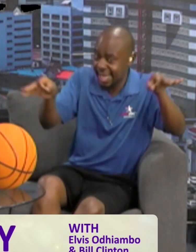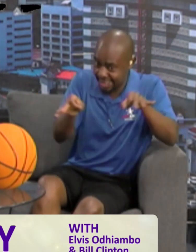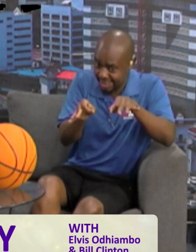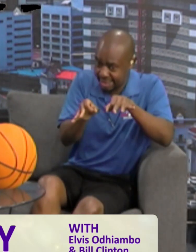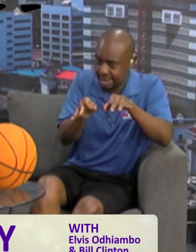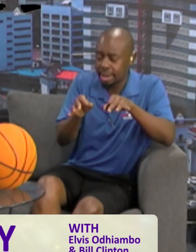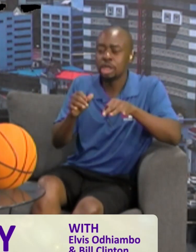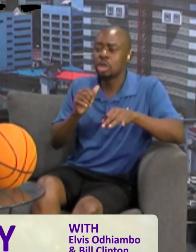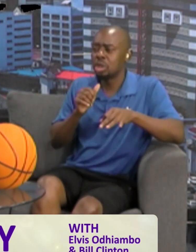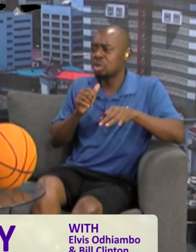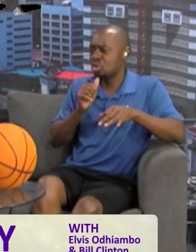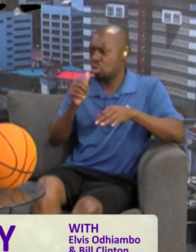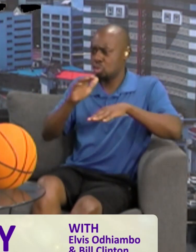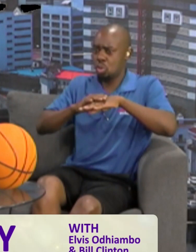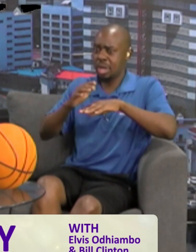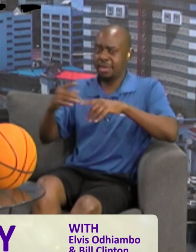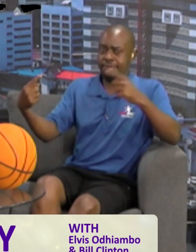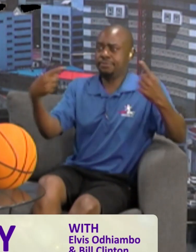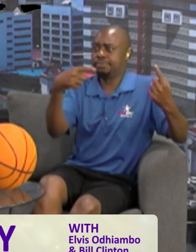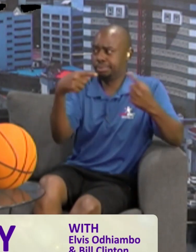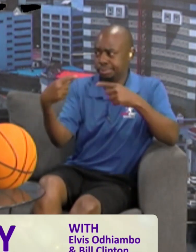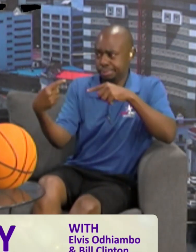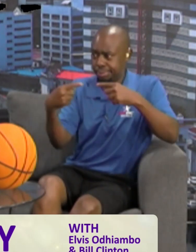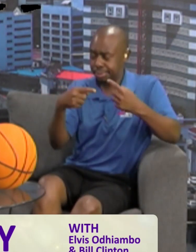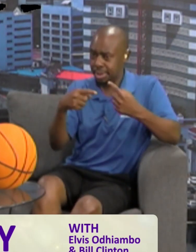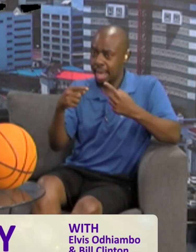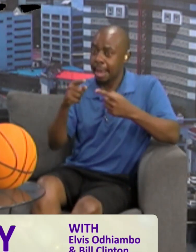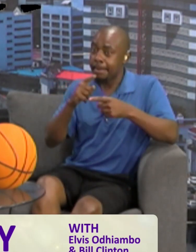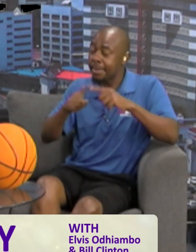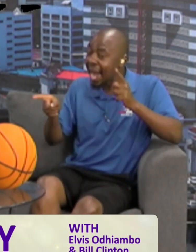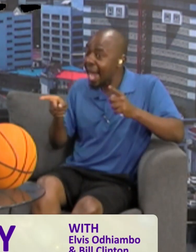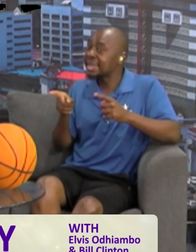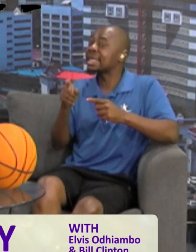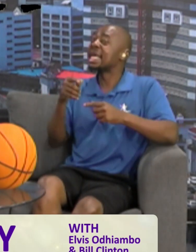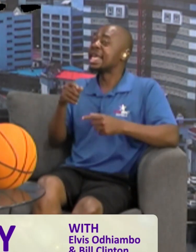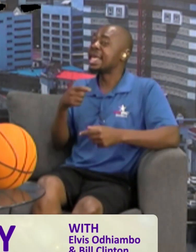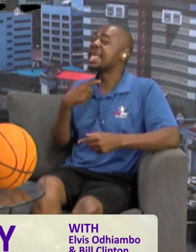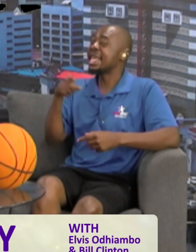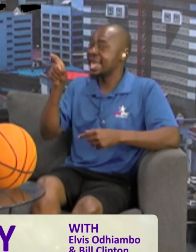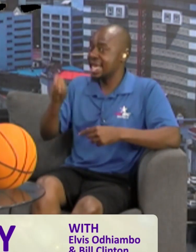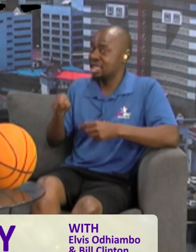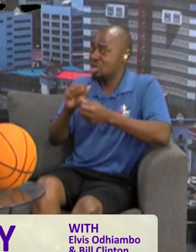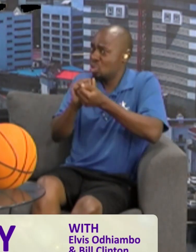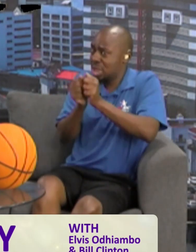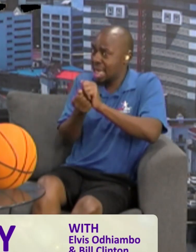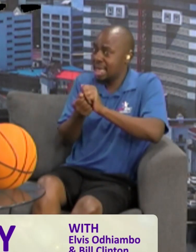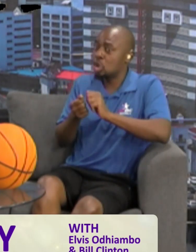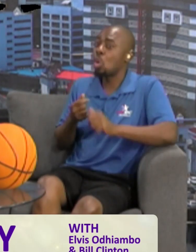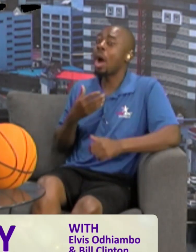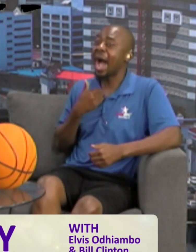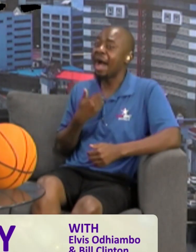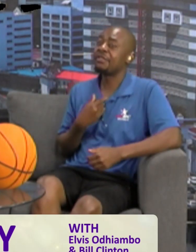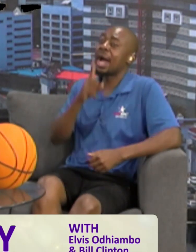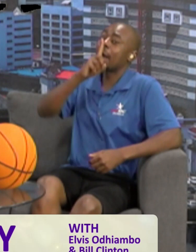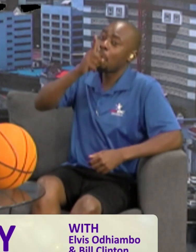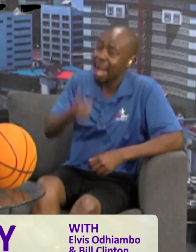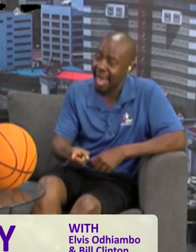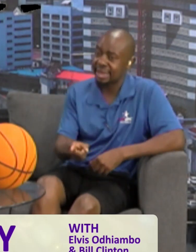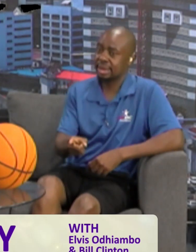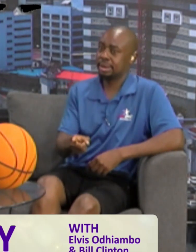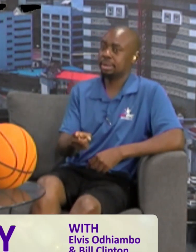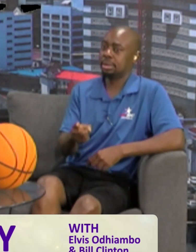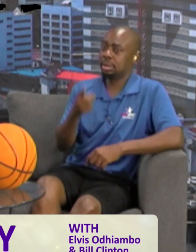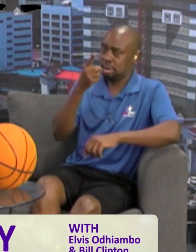Yes. Now, when we're in the field, it's not good if the players are not in sync and are not united. Right. But I